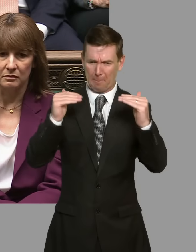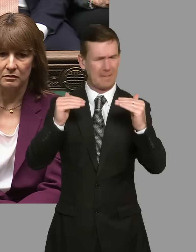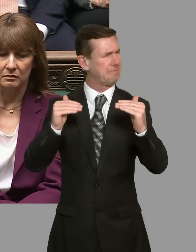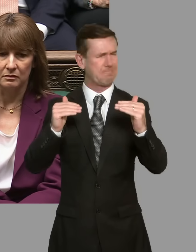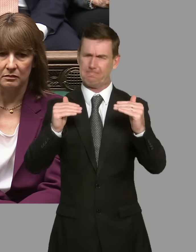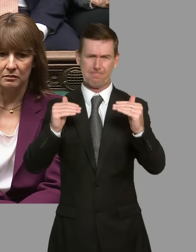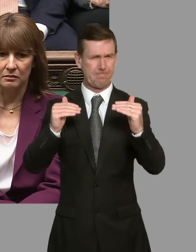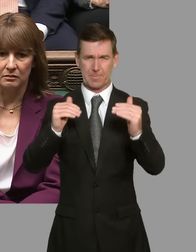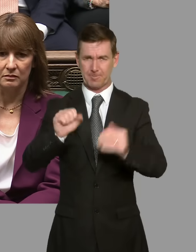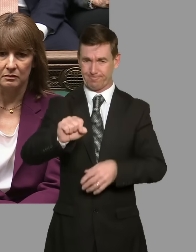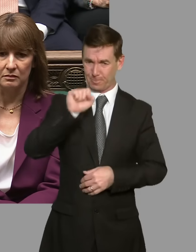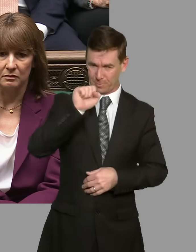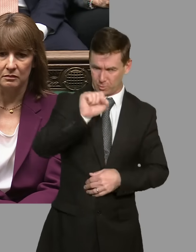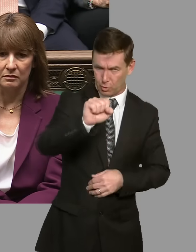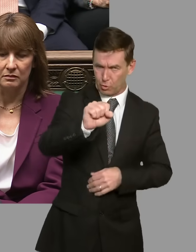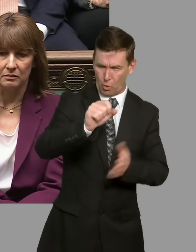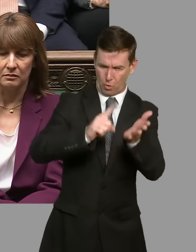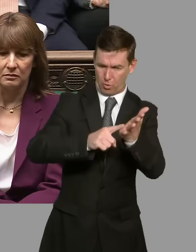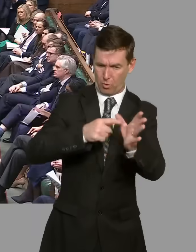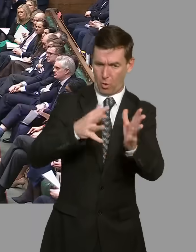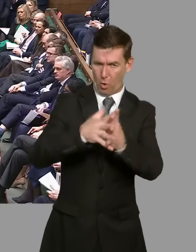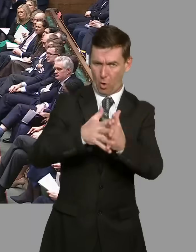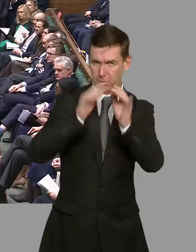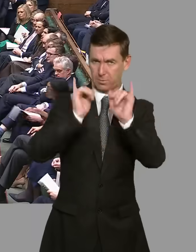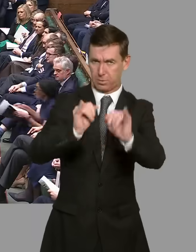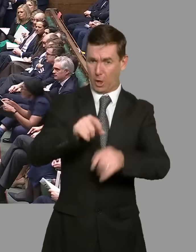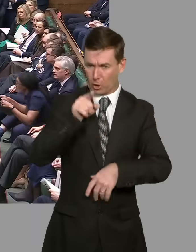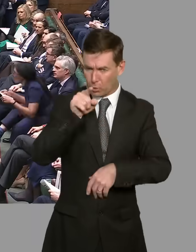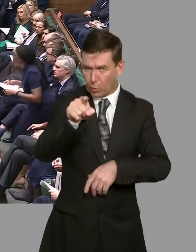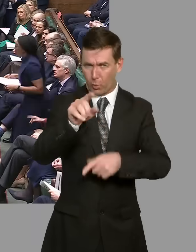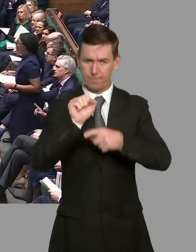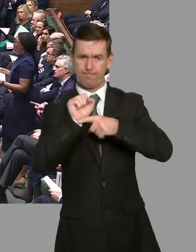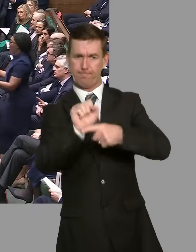to the IRA, she should stand up now and say so.